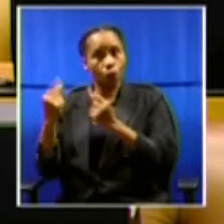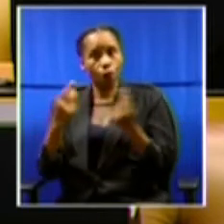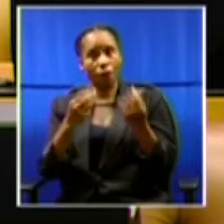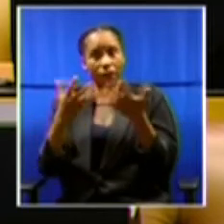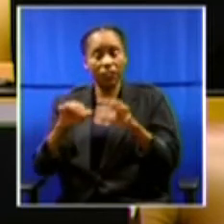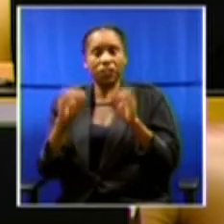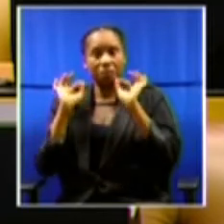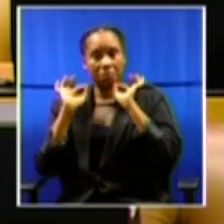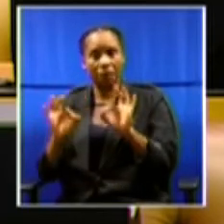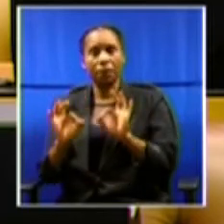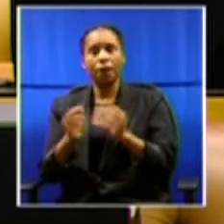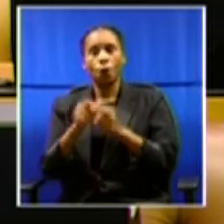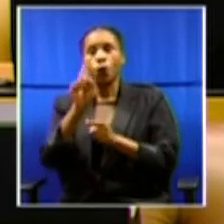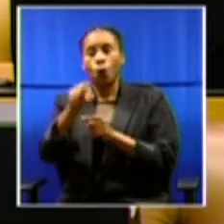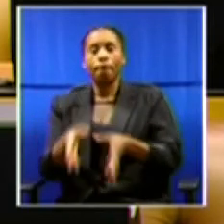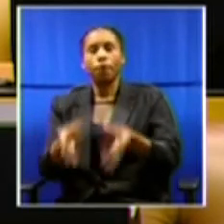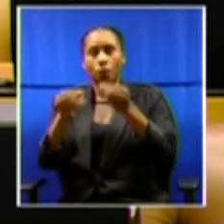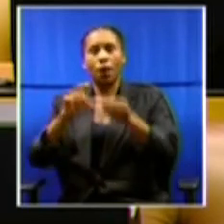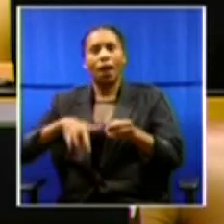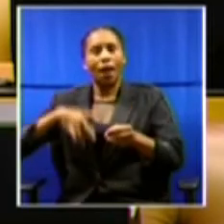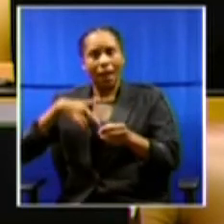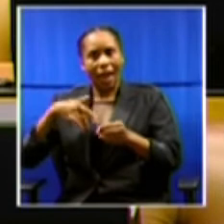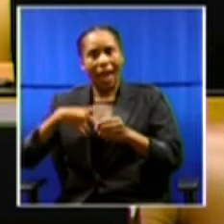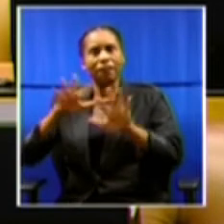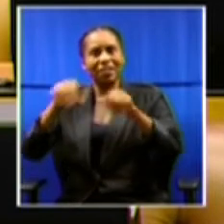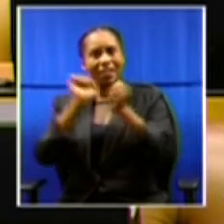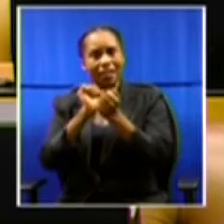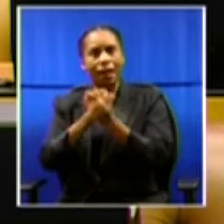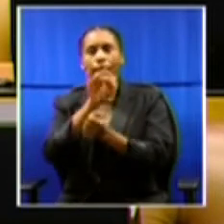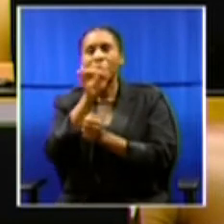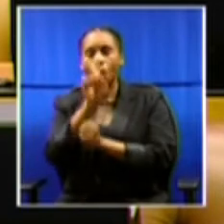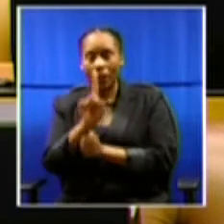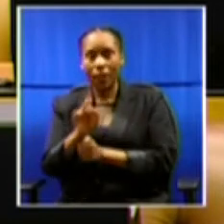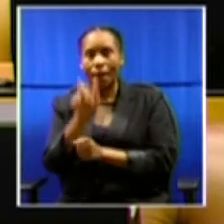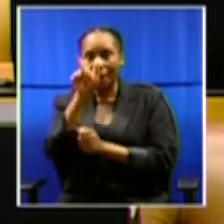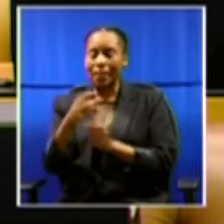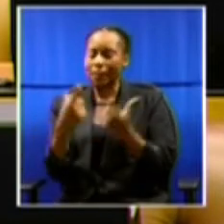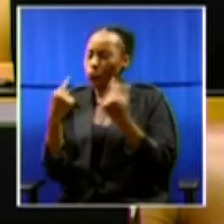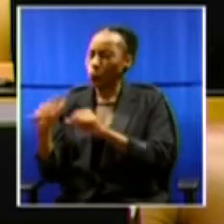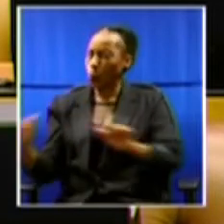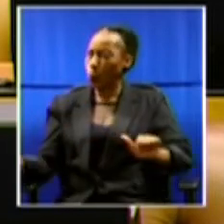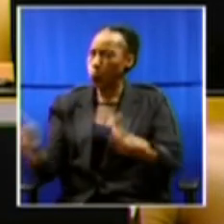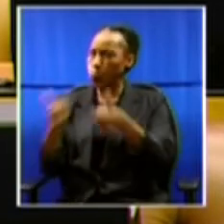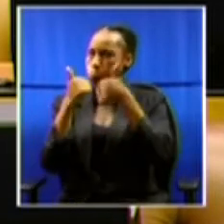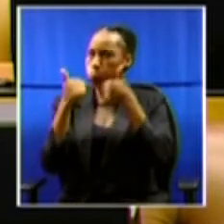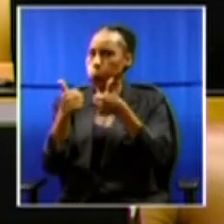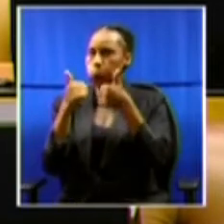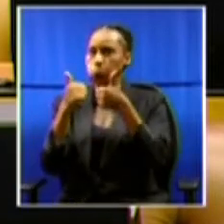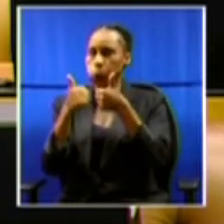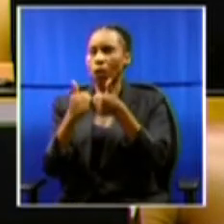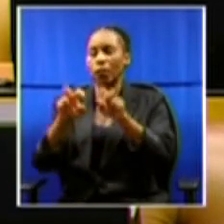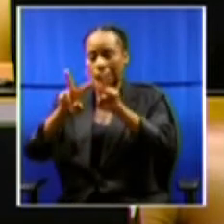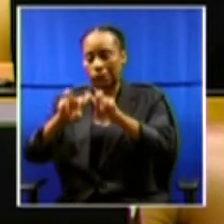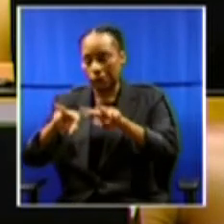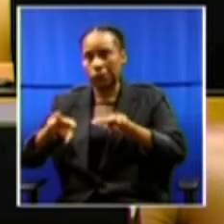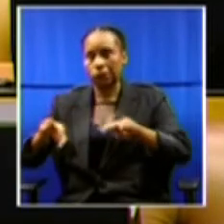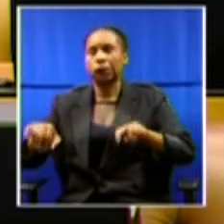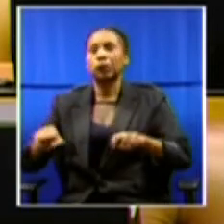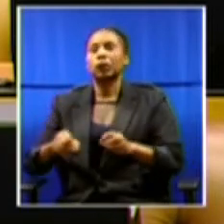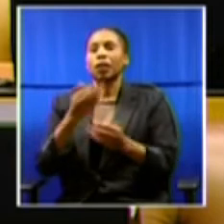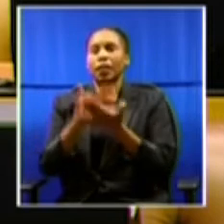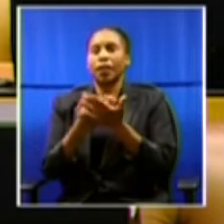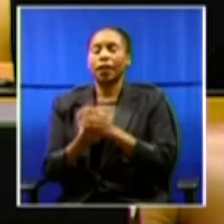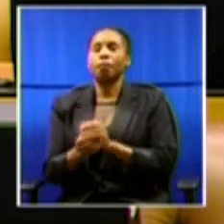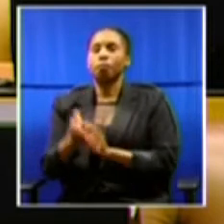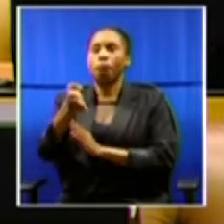you to get life sentence, which means somebody did a very good investigation that will take you through the processes for you to